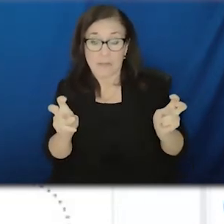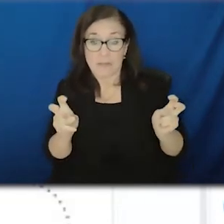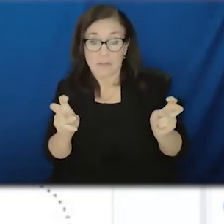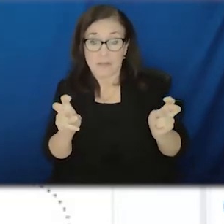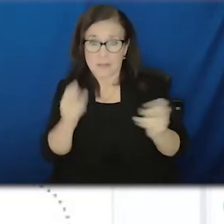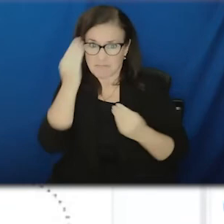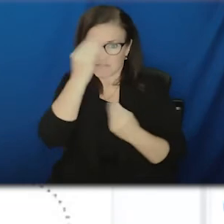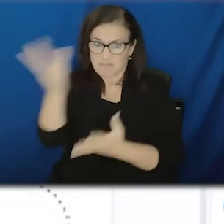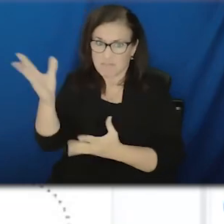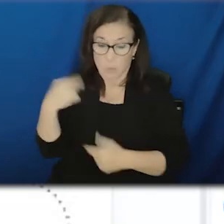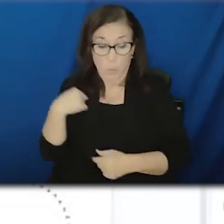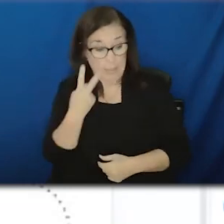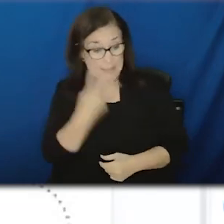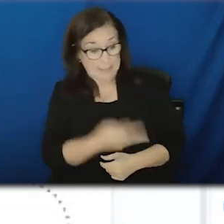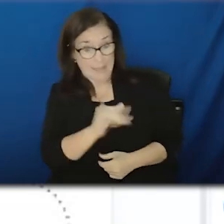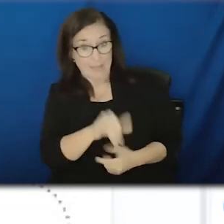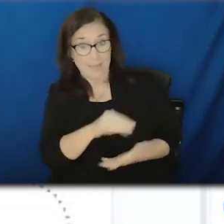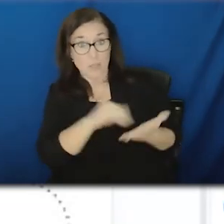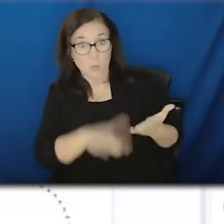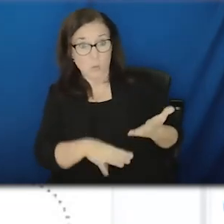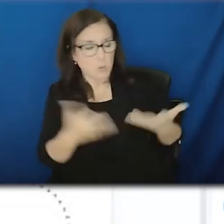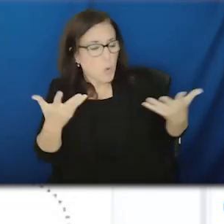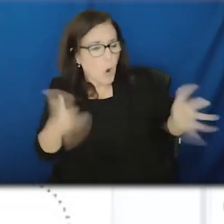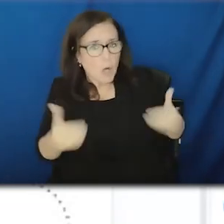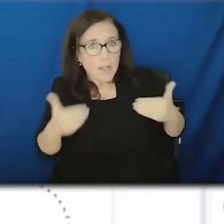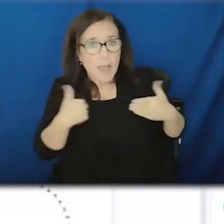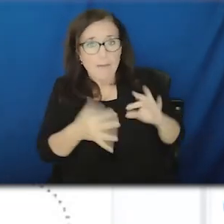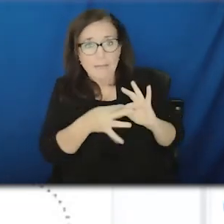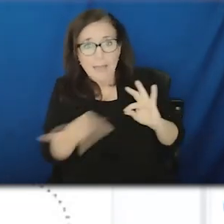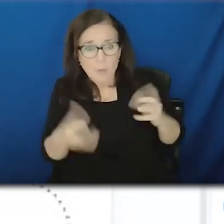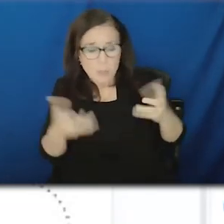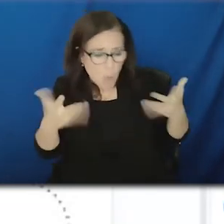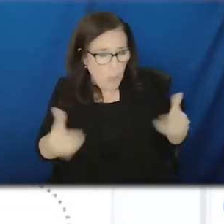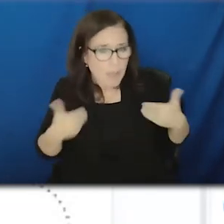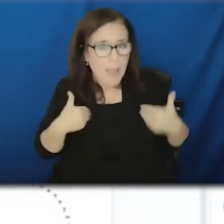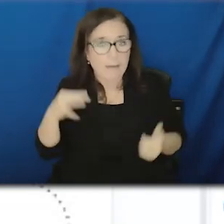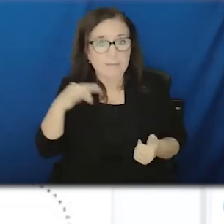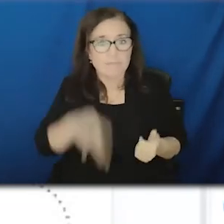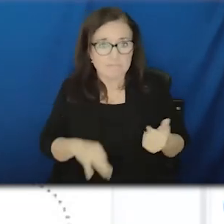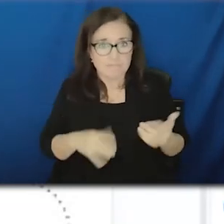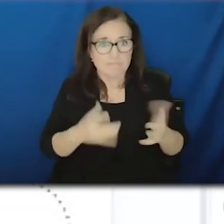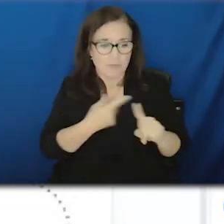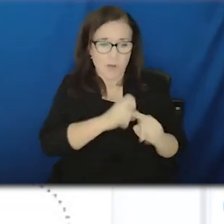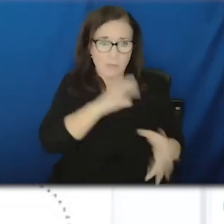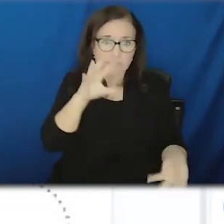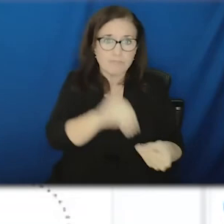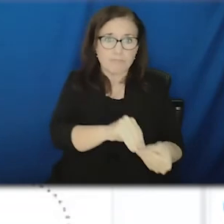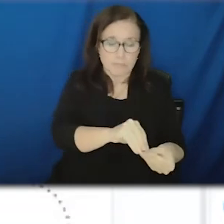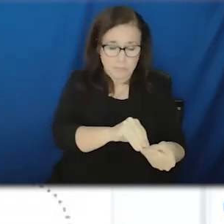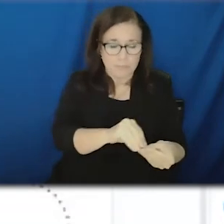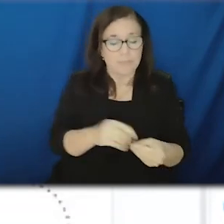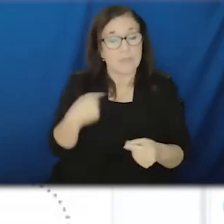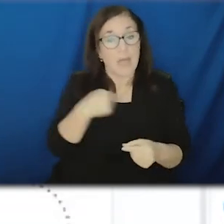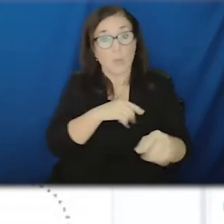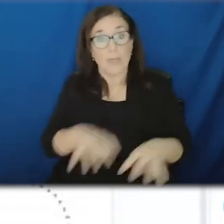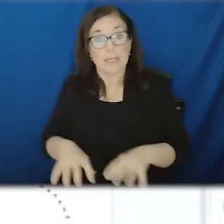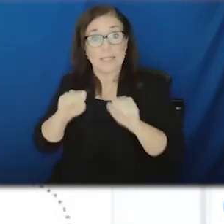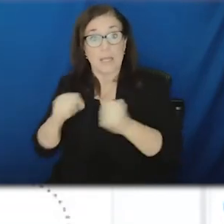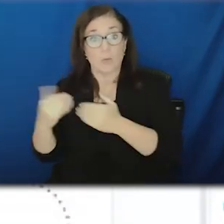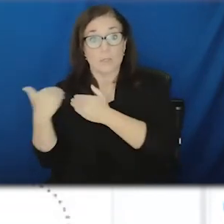the language skills and attributes they already possess and take responsibility for implementing